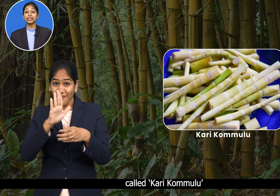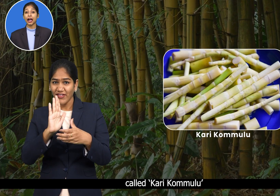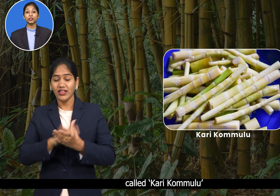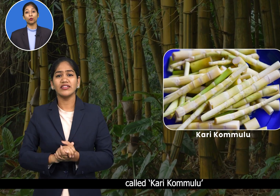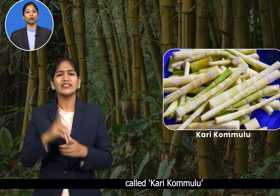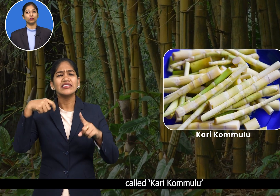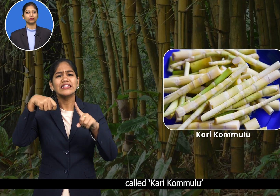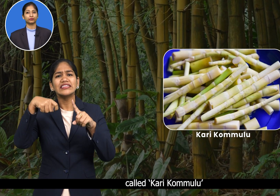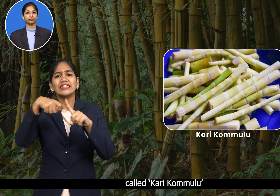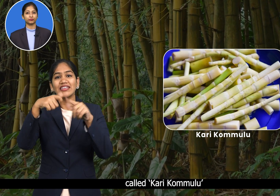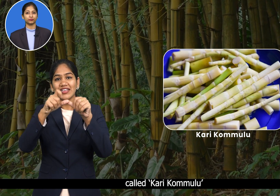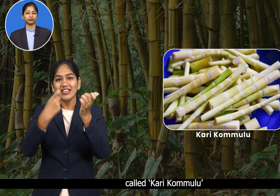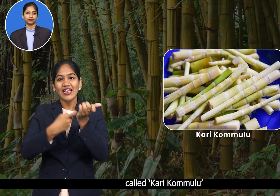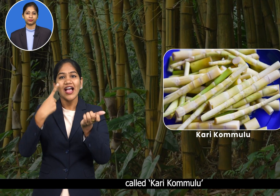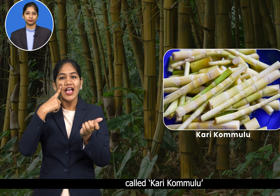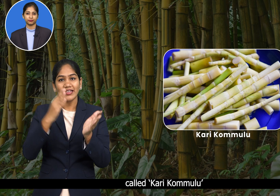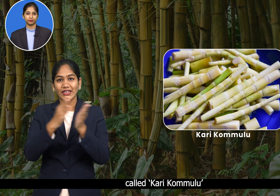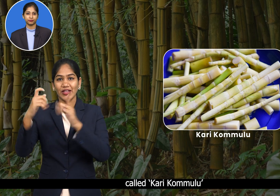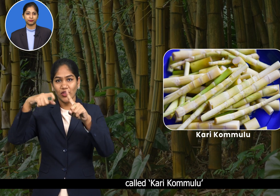called karikomulu